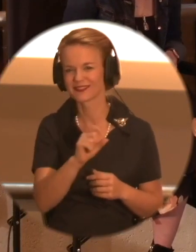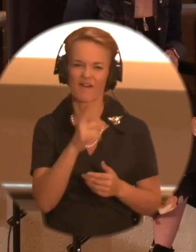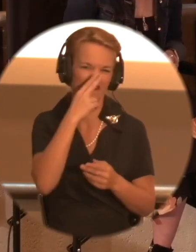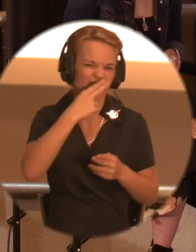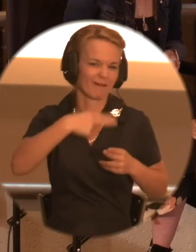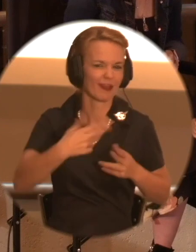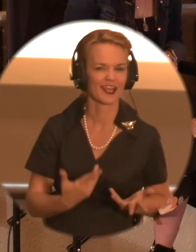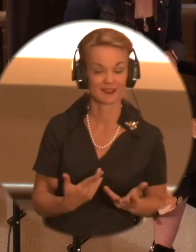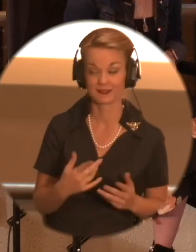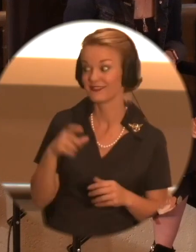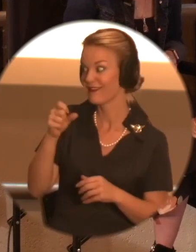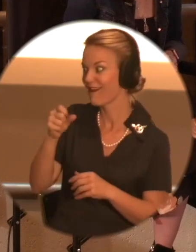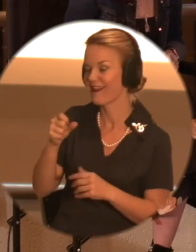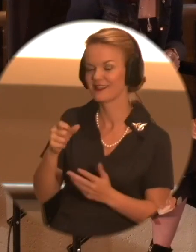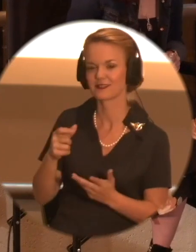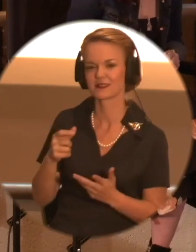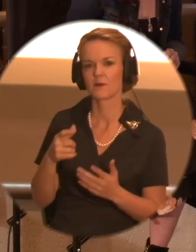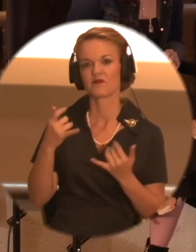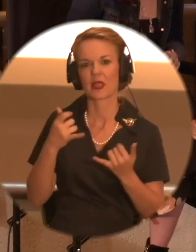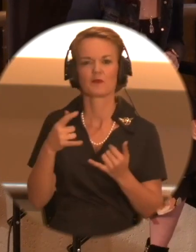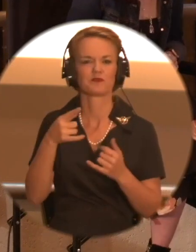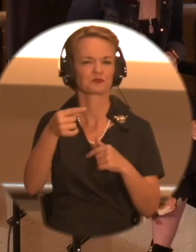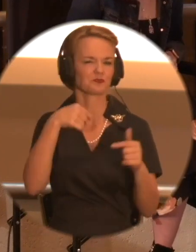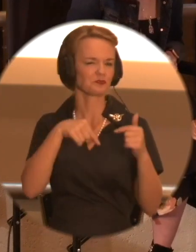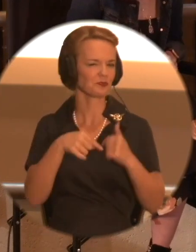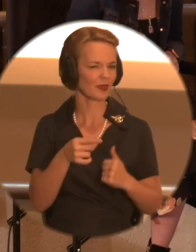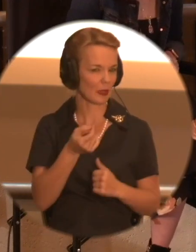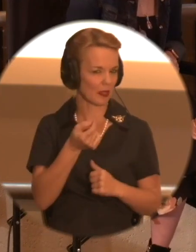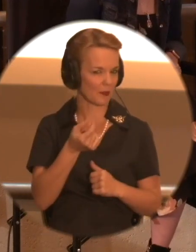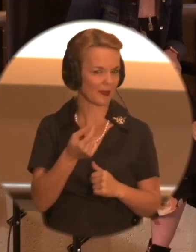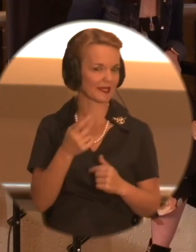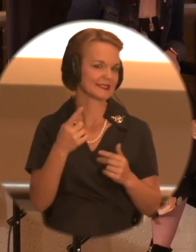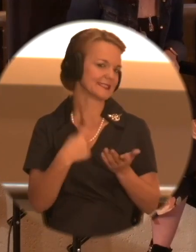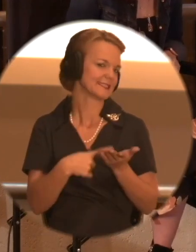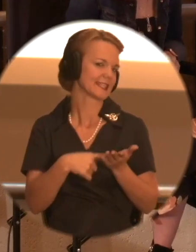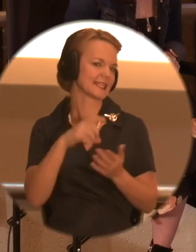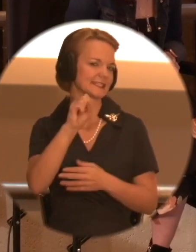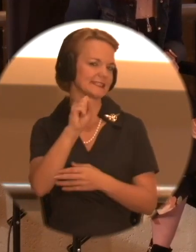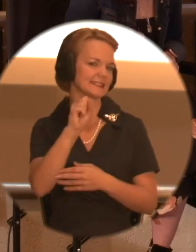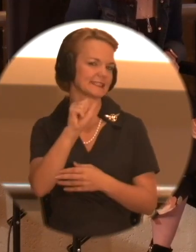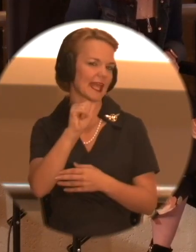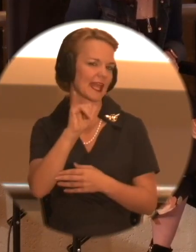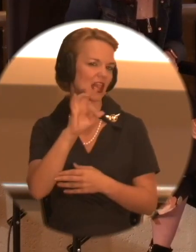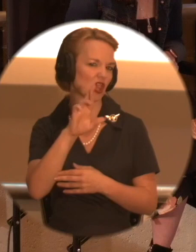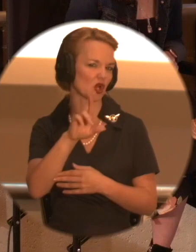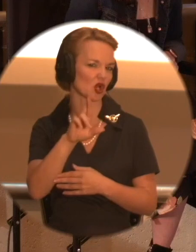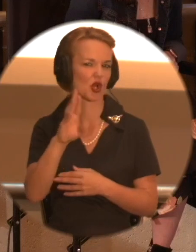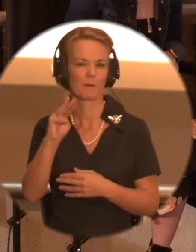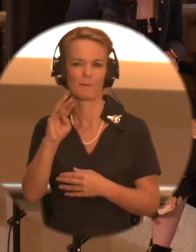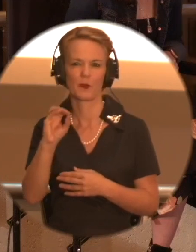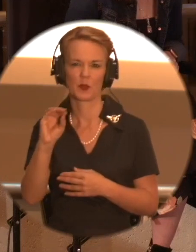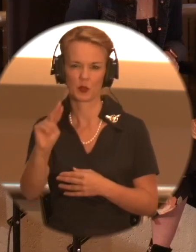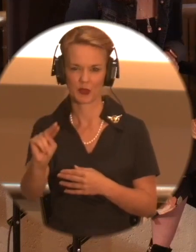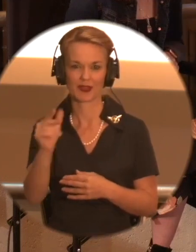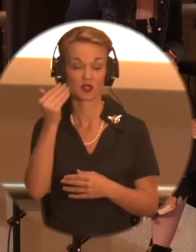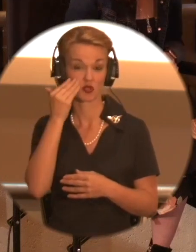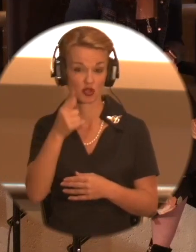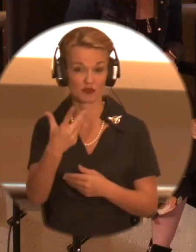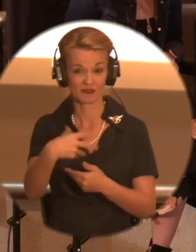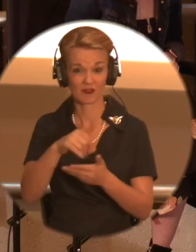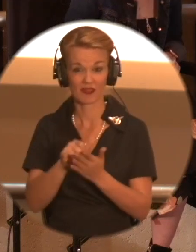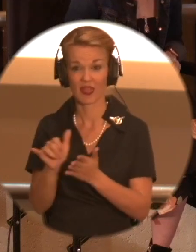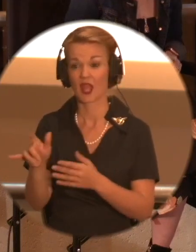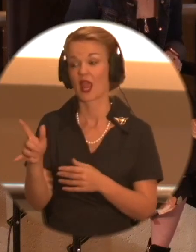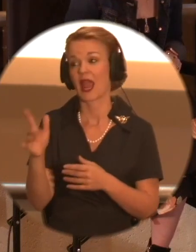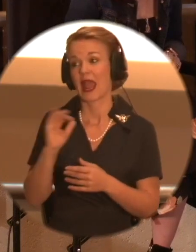fun personalities. For sure. I want to circle back around because the Sailor Moon thing obviously worked on. I don't know if you're aware of that or not, but our friend